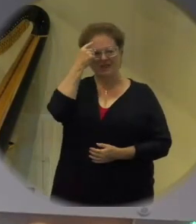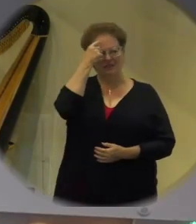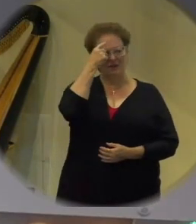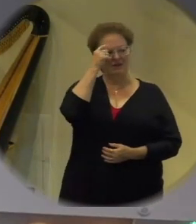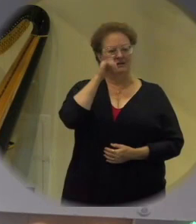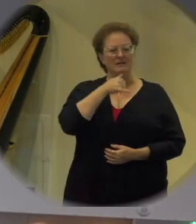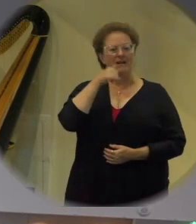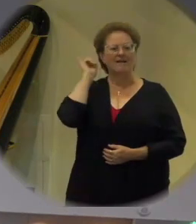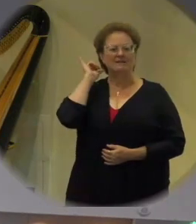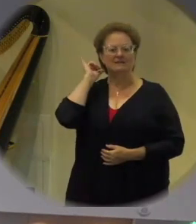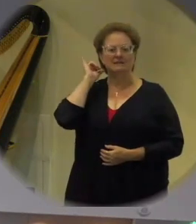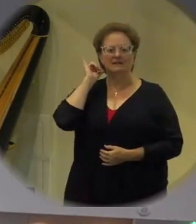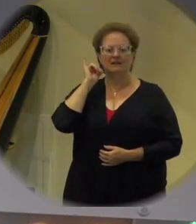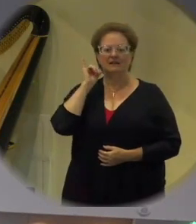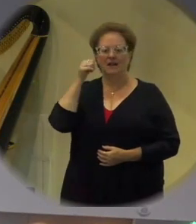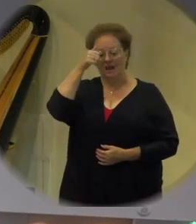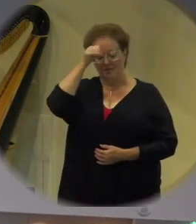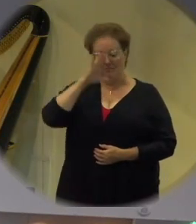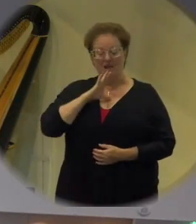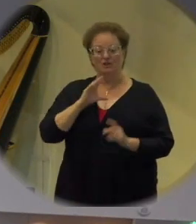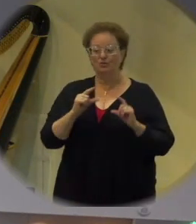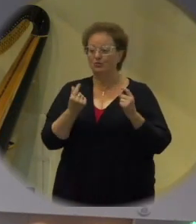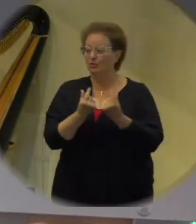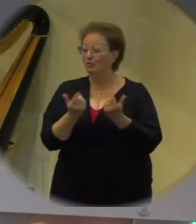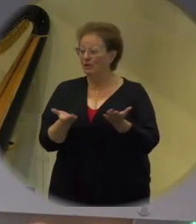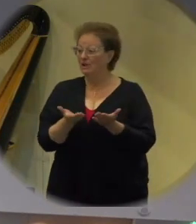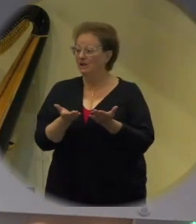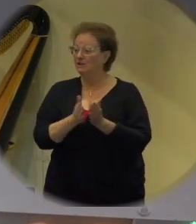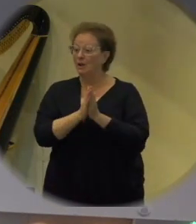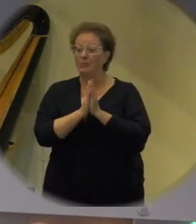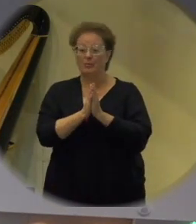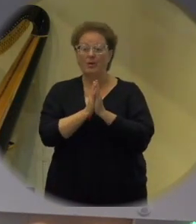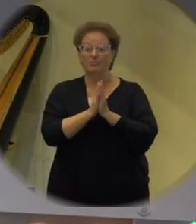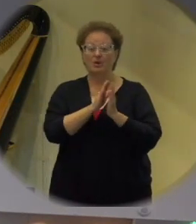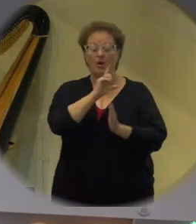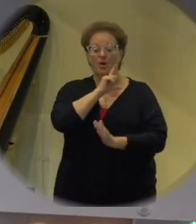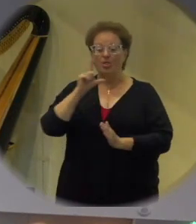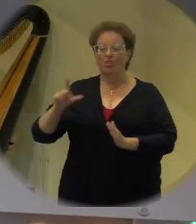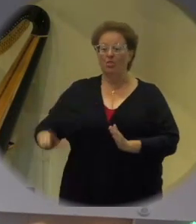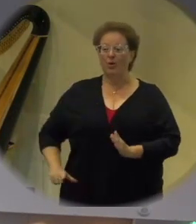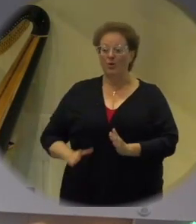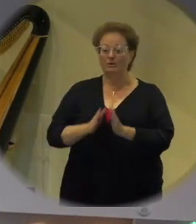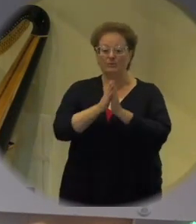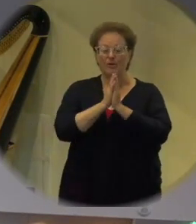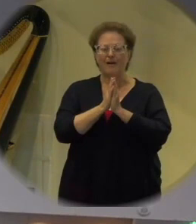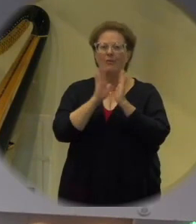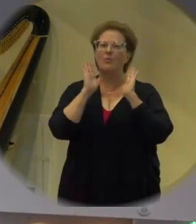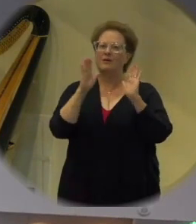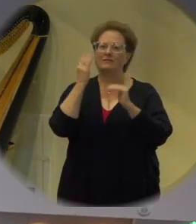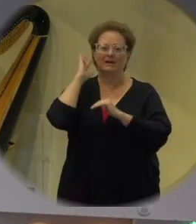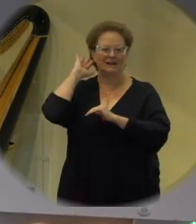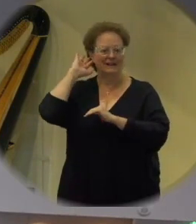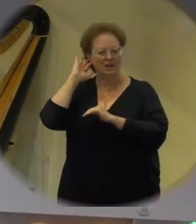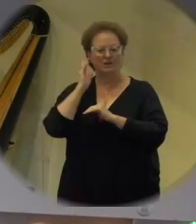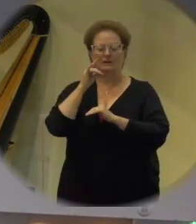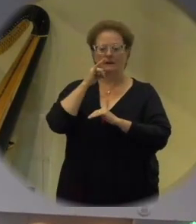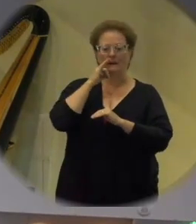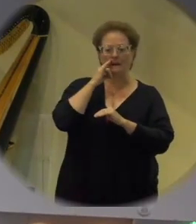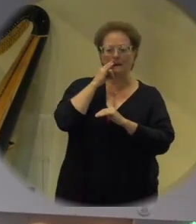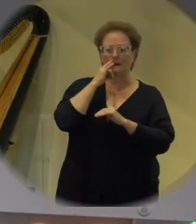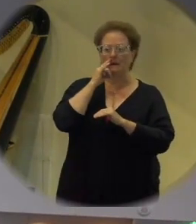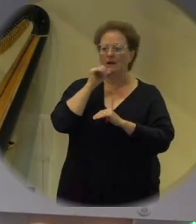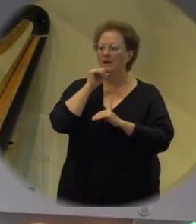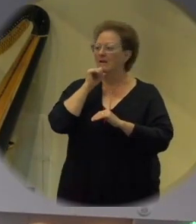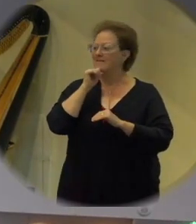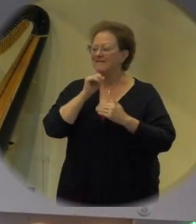how yesterday we had a men's group here, right? And we were praying the Lord's Prayer, so it was great to hear it from the kids. And remember what we said, lead